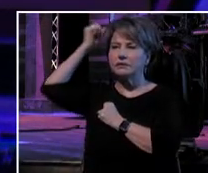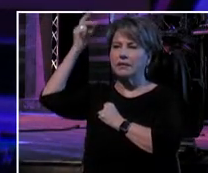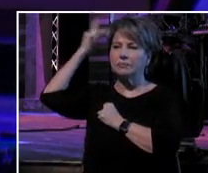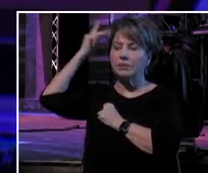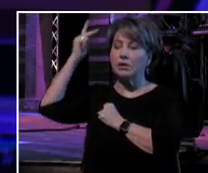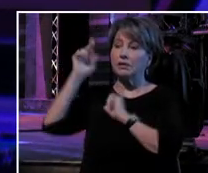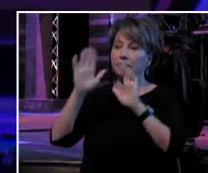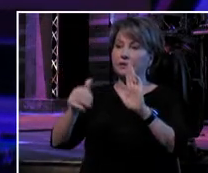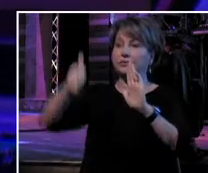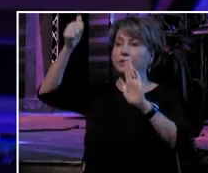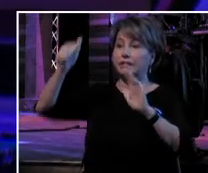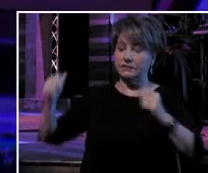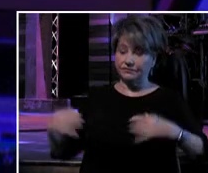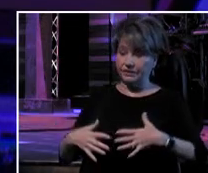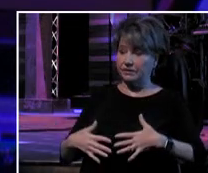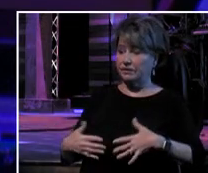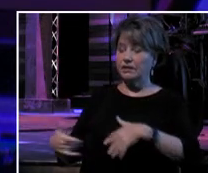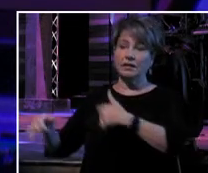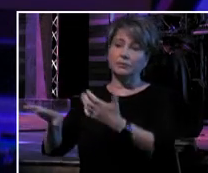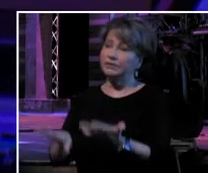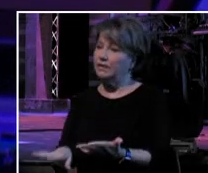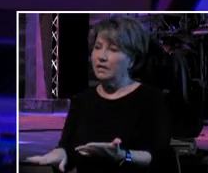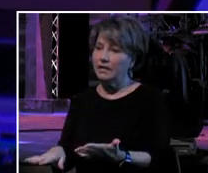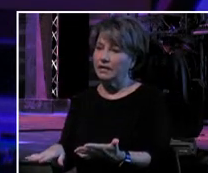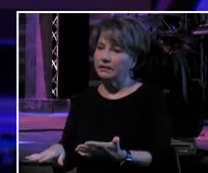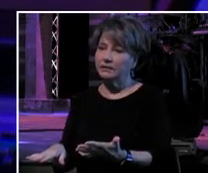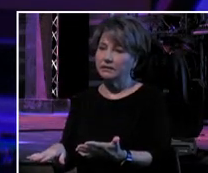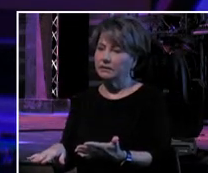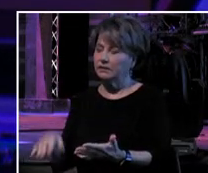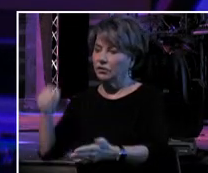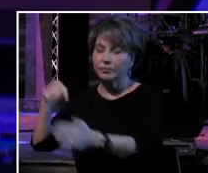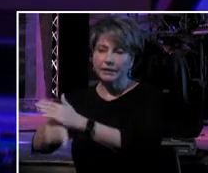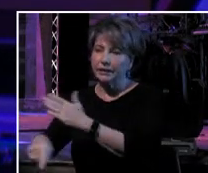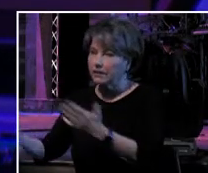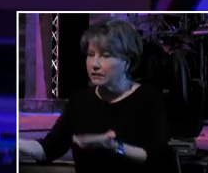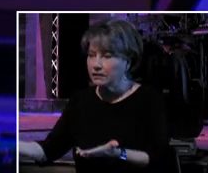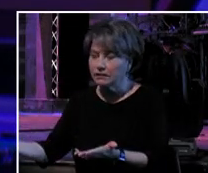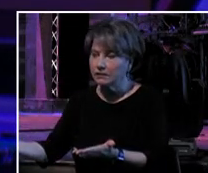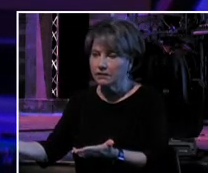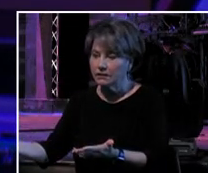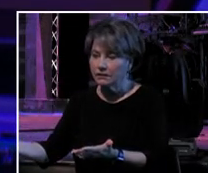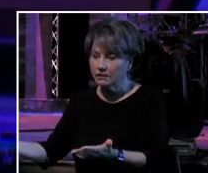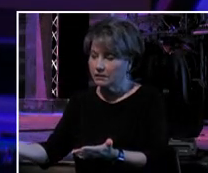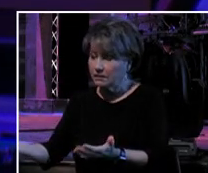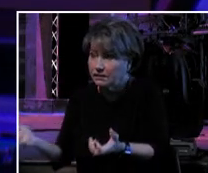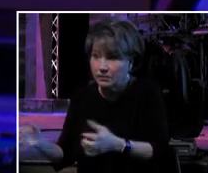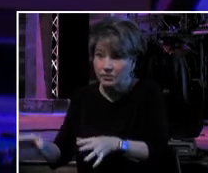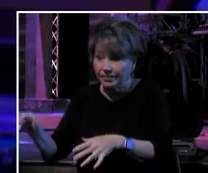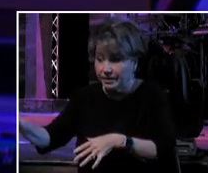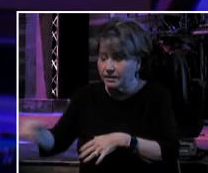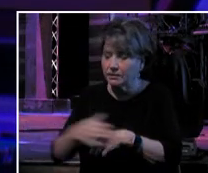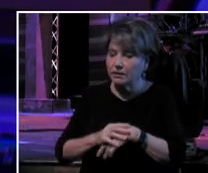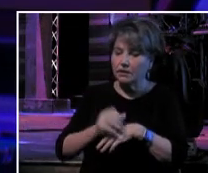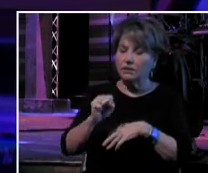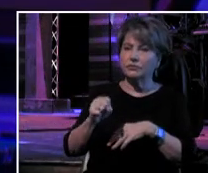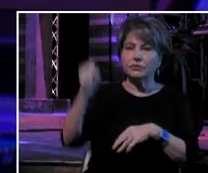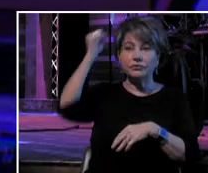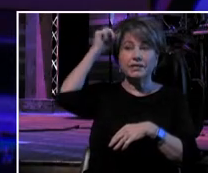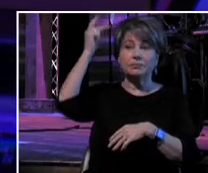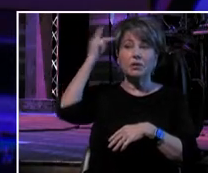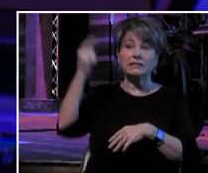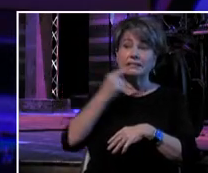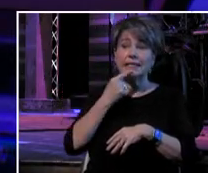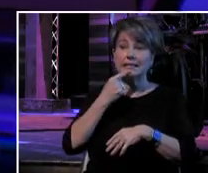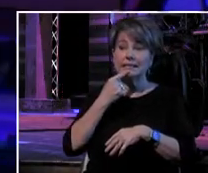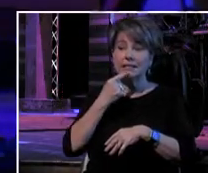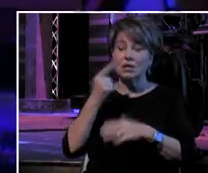fear is that he would die or be executed. And so he says, hey, what's happened to me right now has actually served to